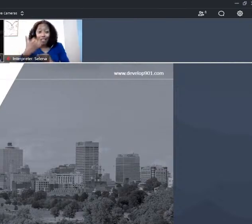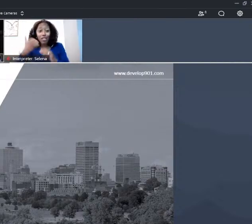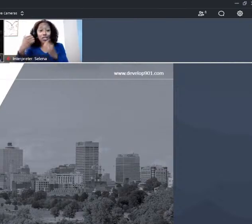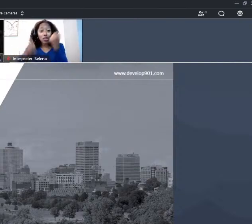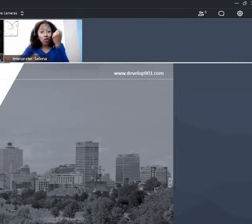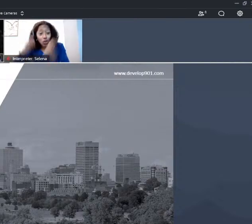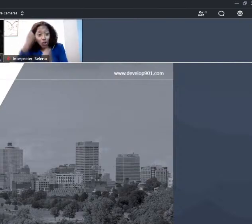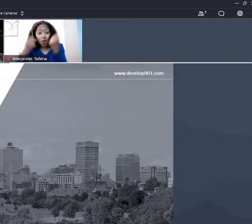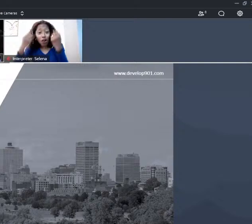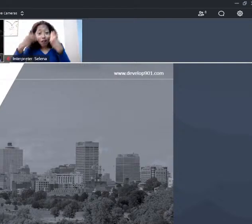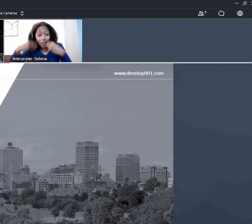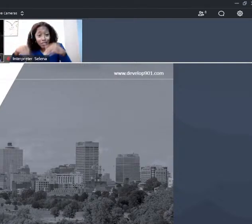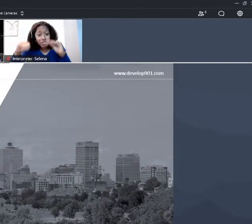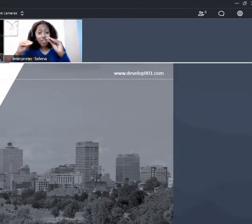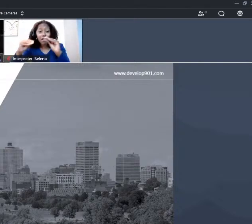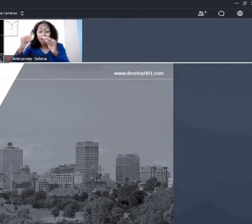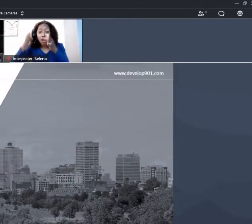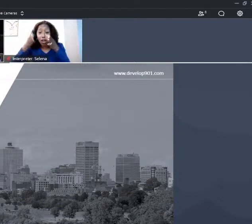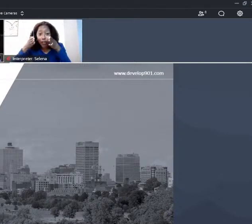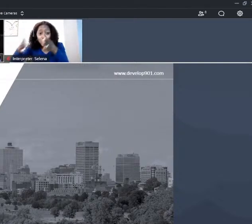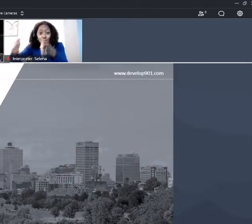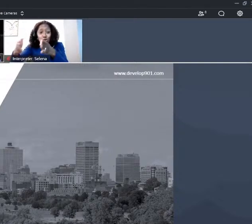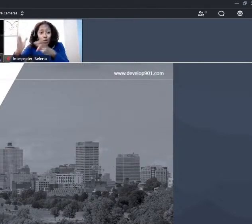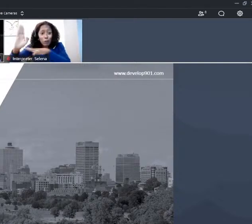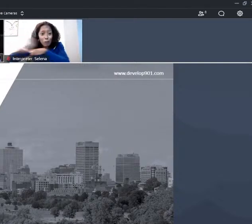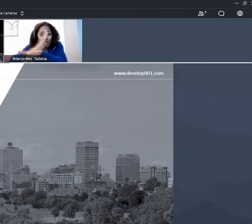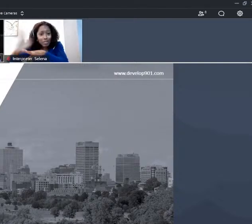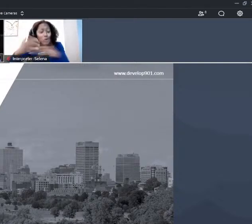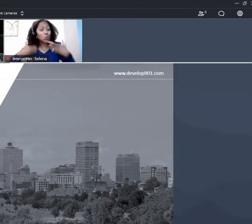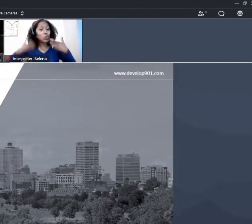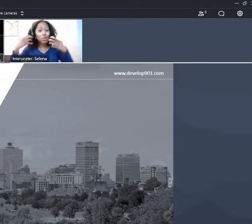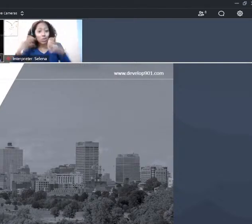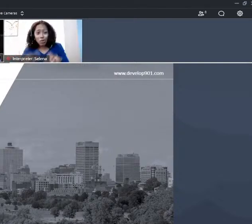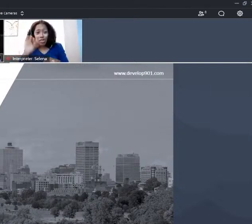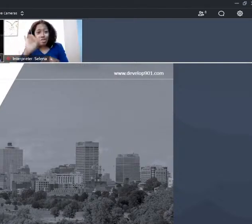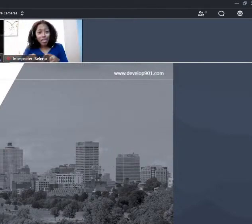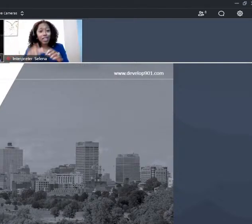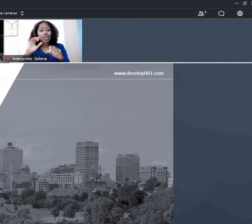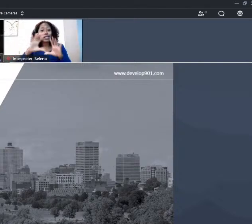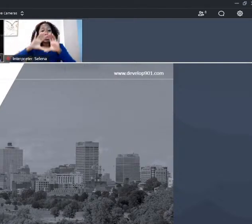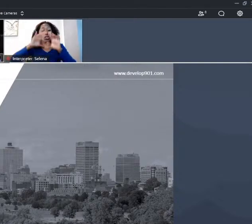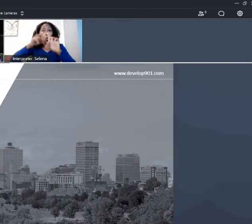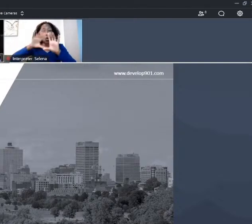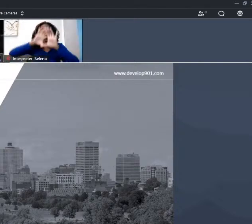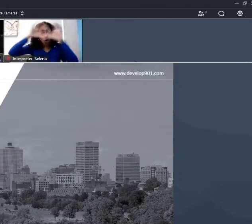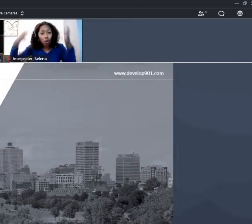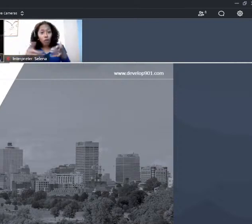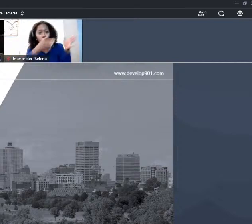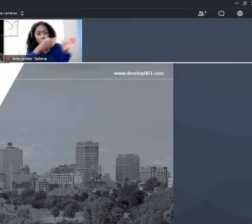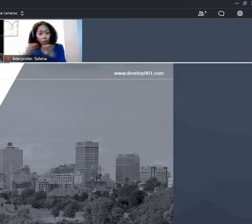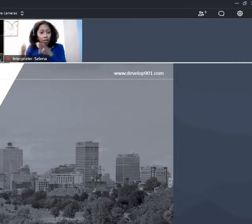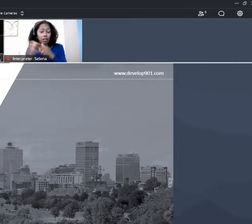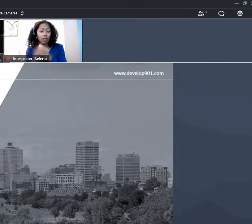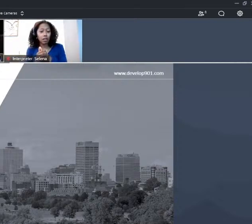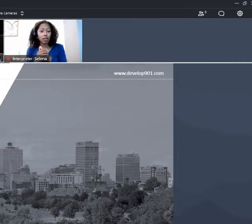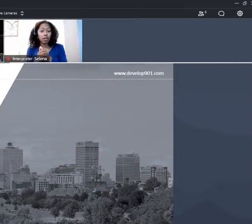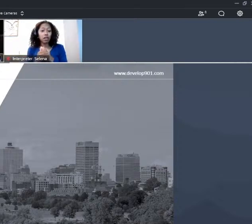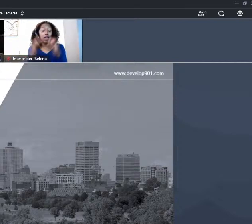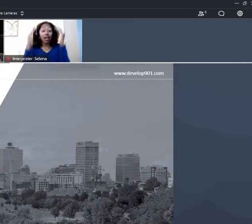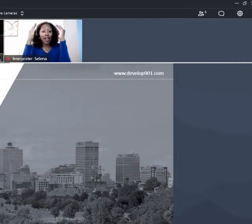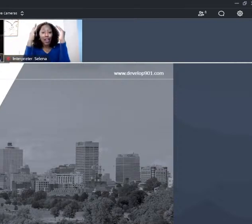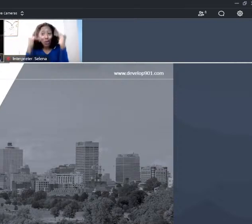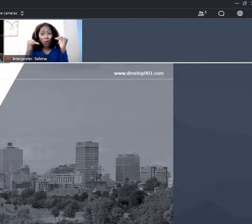auto sales on that strip because it's a part of an overall plan. And I would hope that you all